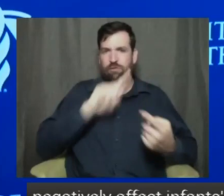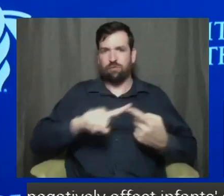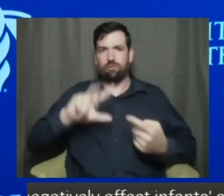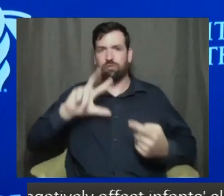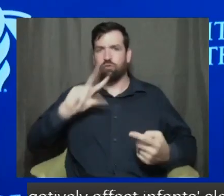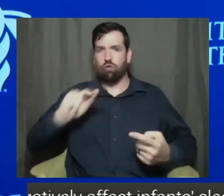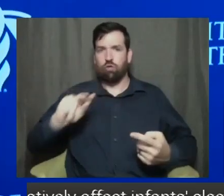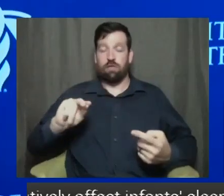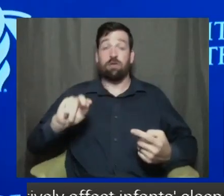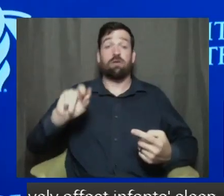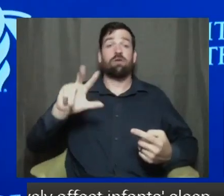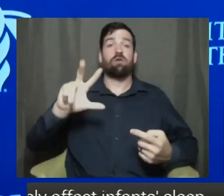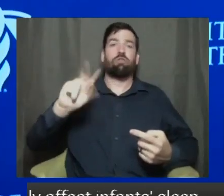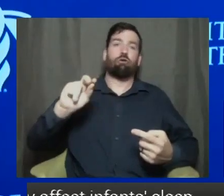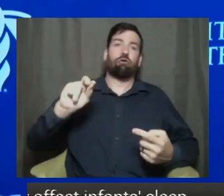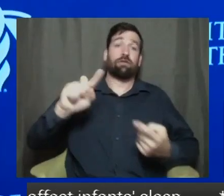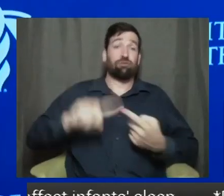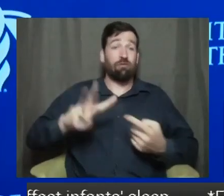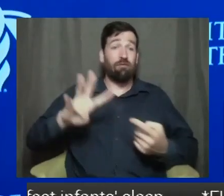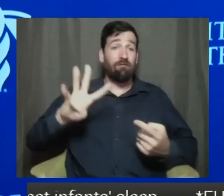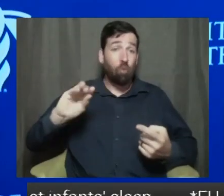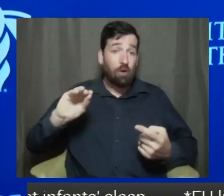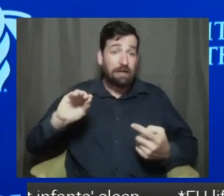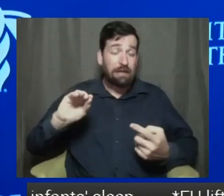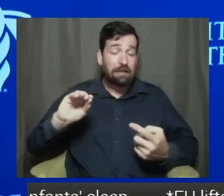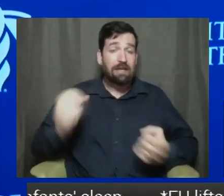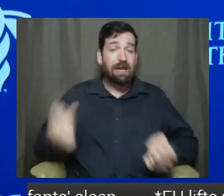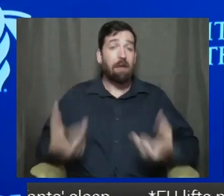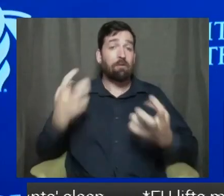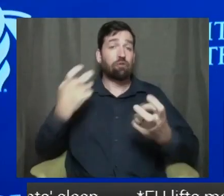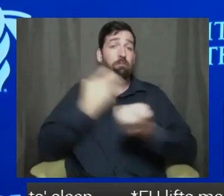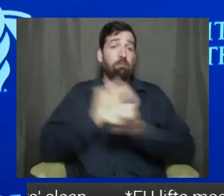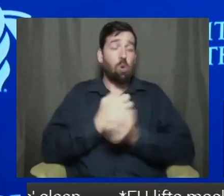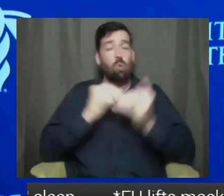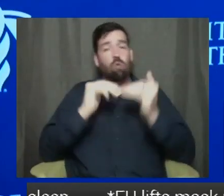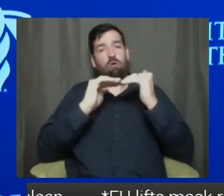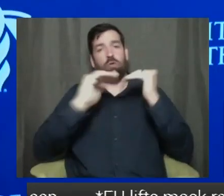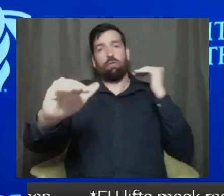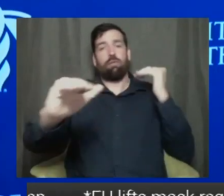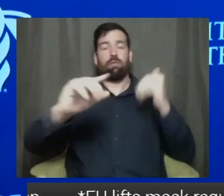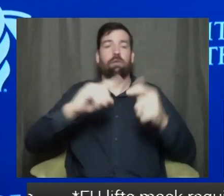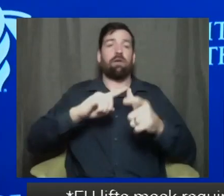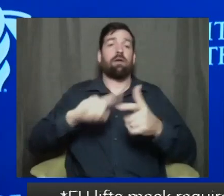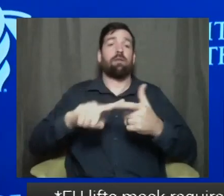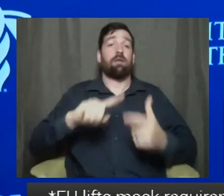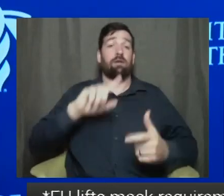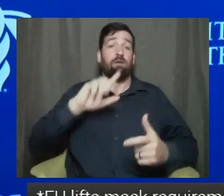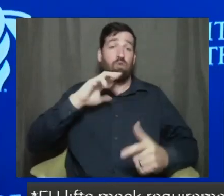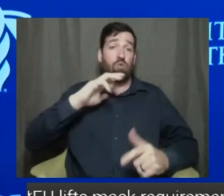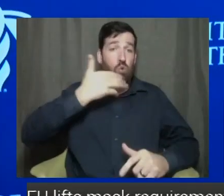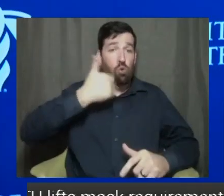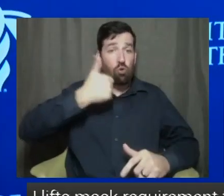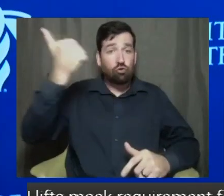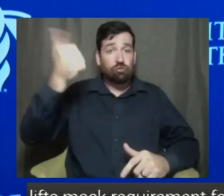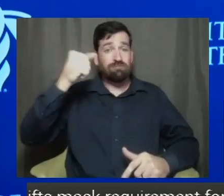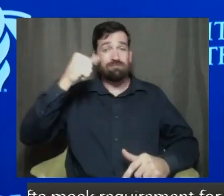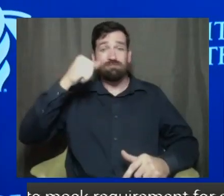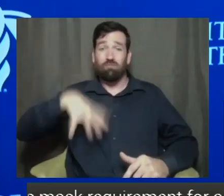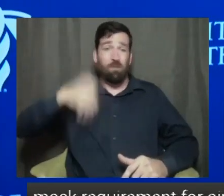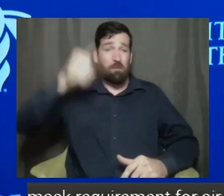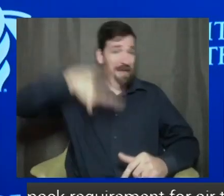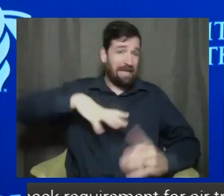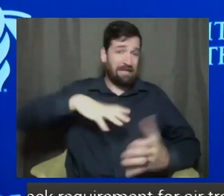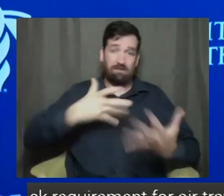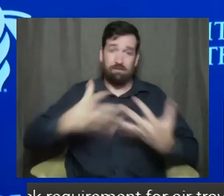40, the amount of bone that you have stays pretty stable, but then as you start to get older, whether you're a man or a woman, you do start